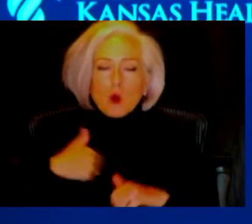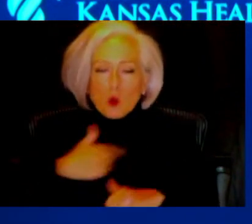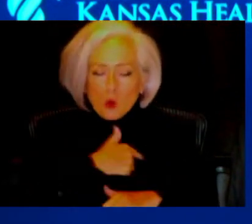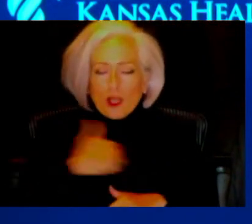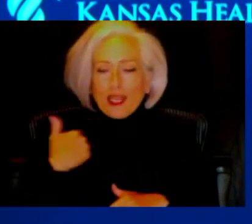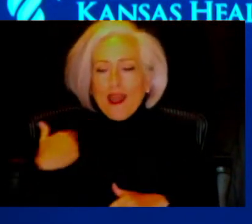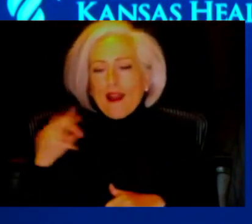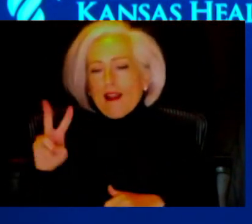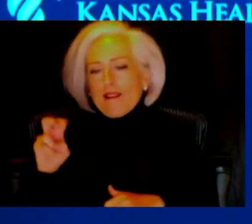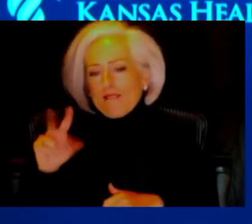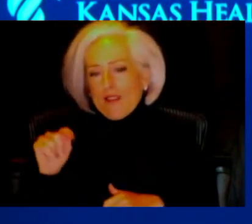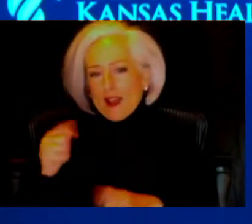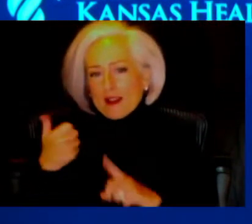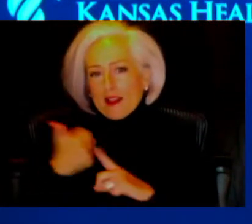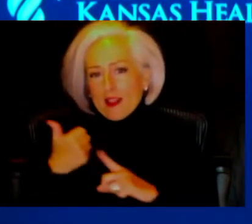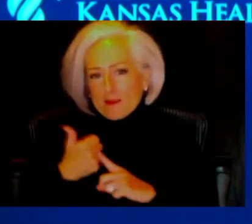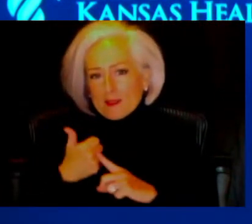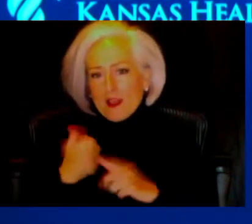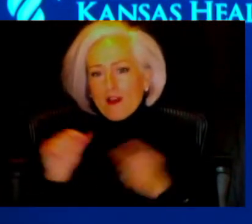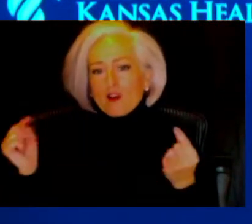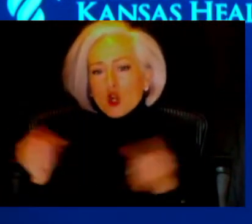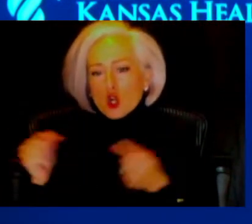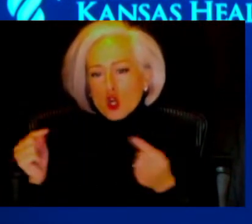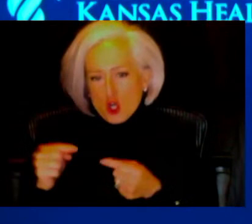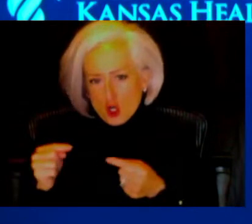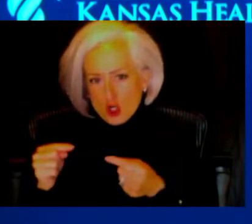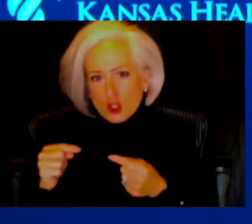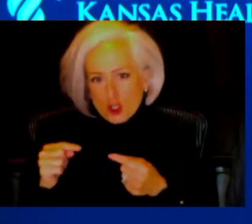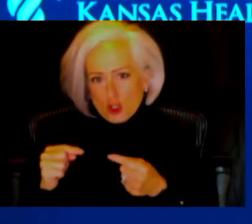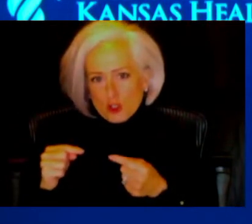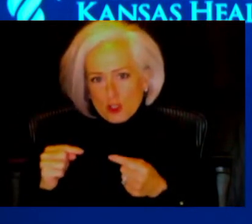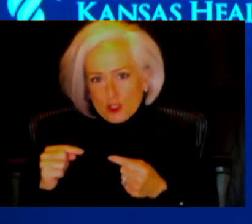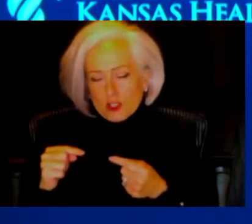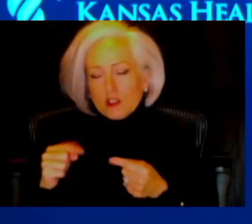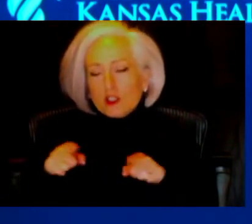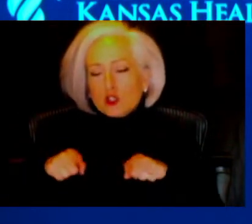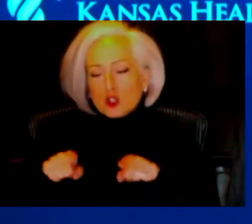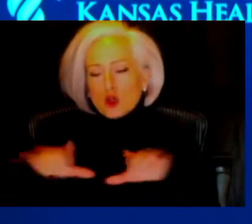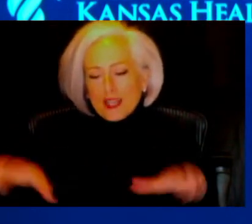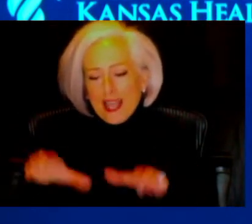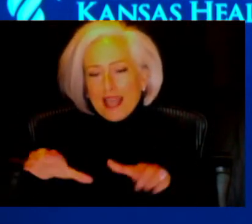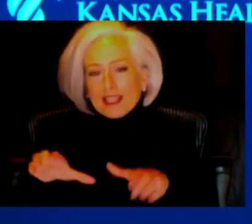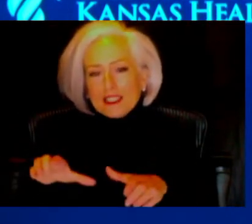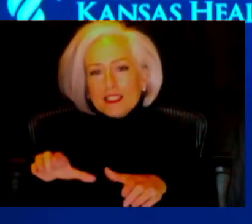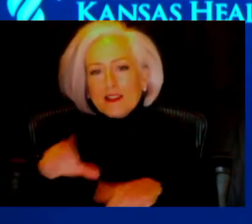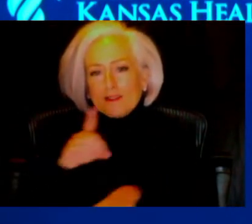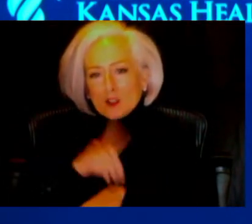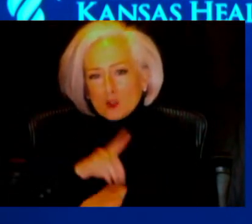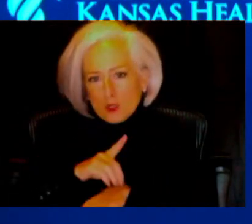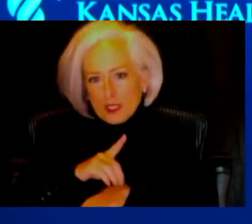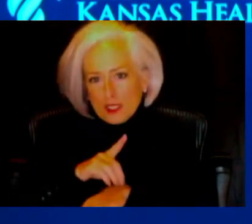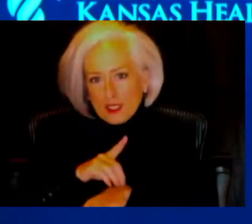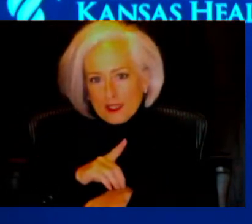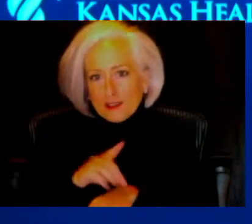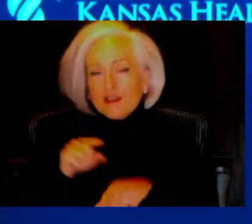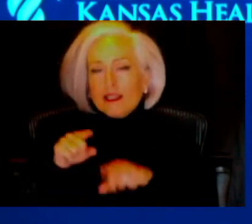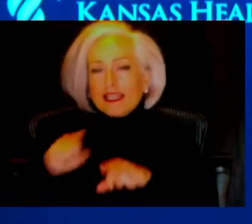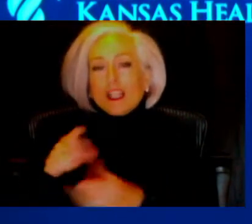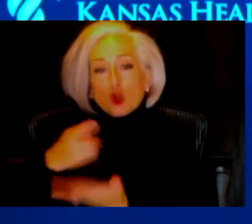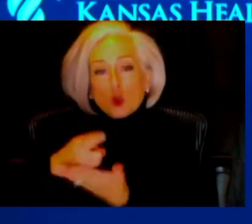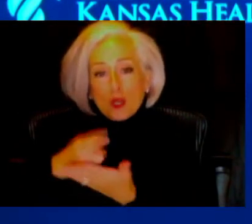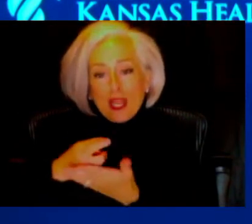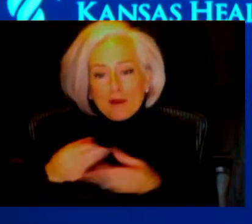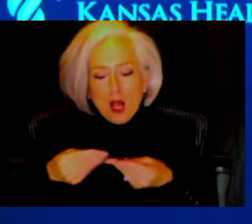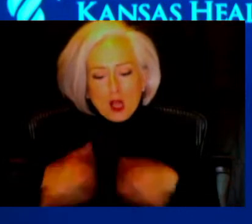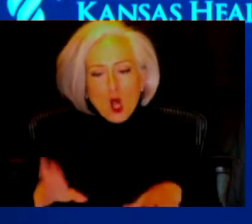had been hurt actually on active duty, was in the rehab, had lost the use of his legs. His family